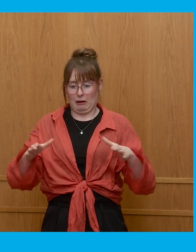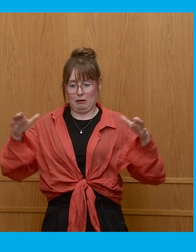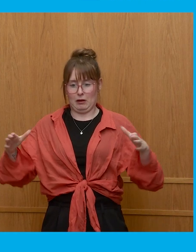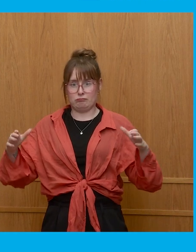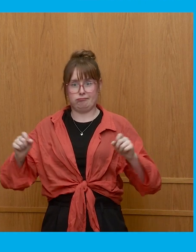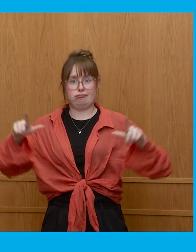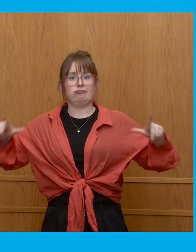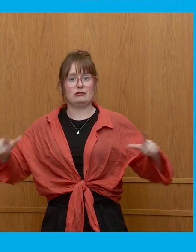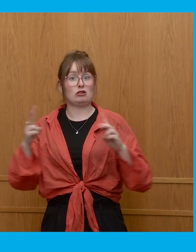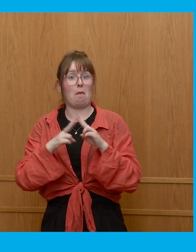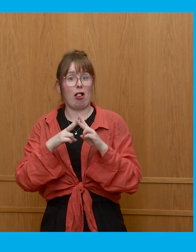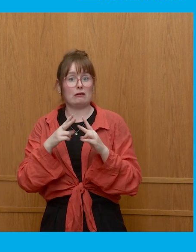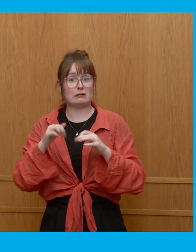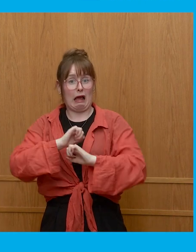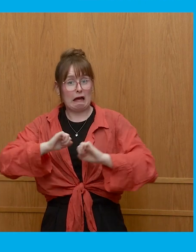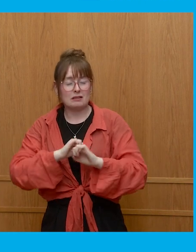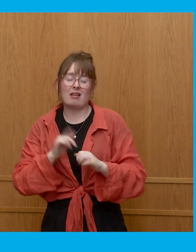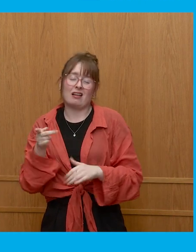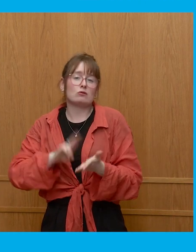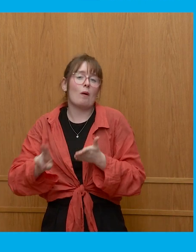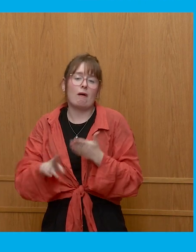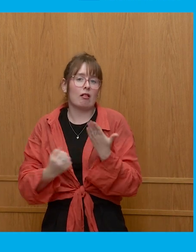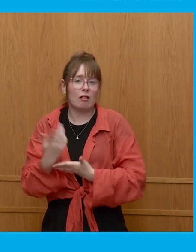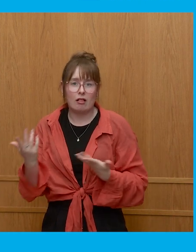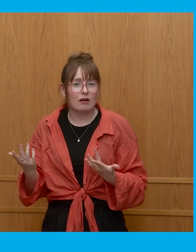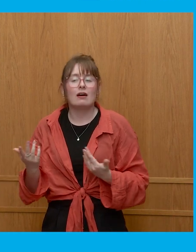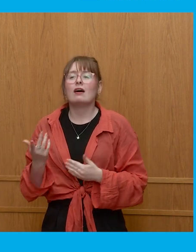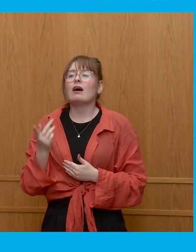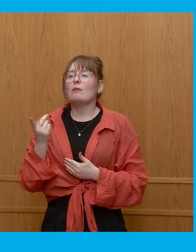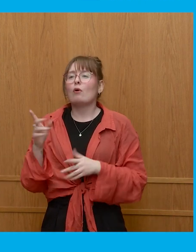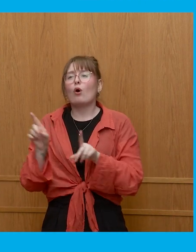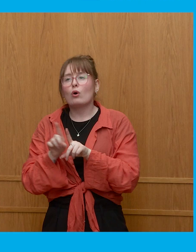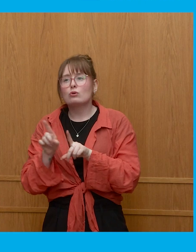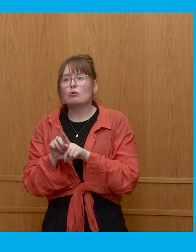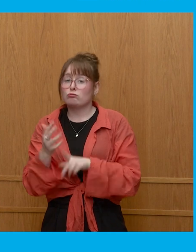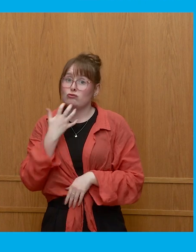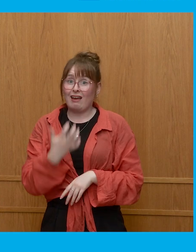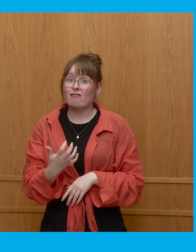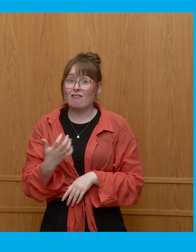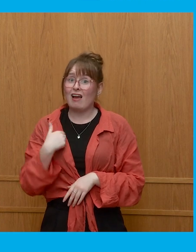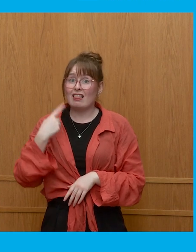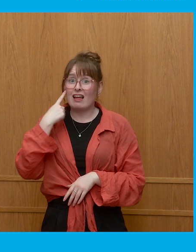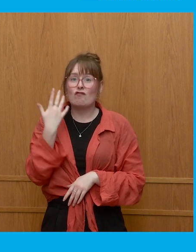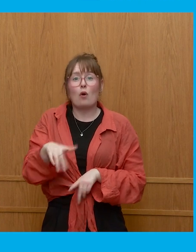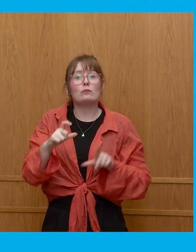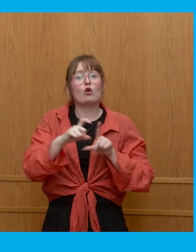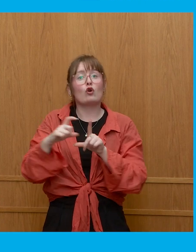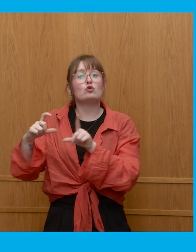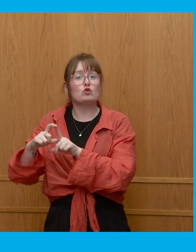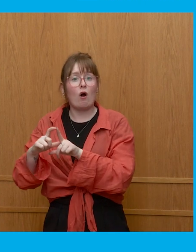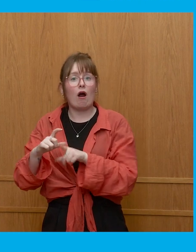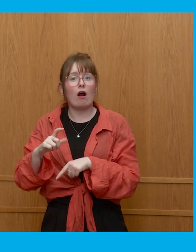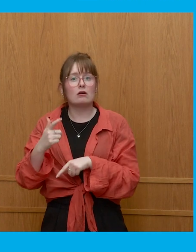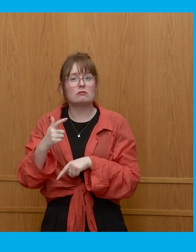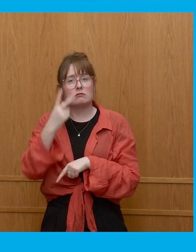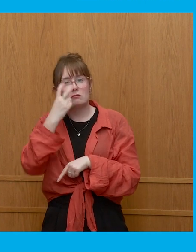it's quite logic, no? But it was also very brave, I think, on Donald Dewar's side,